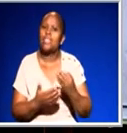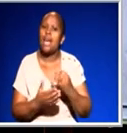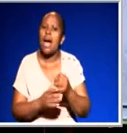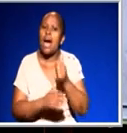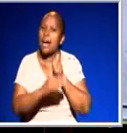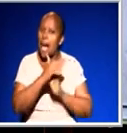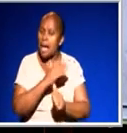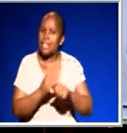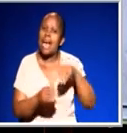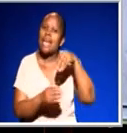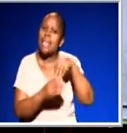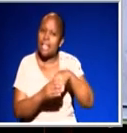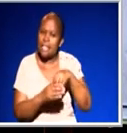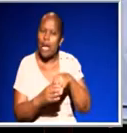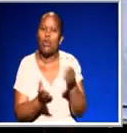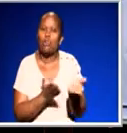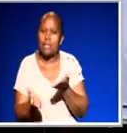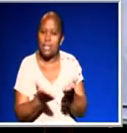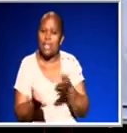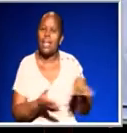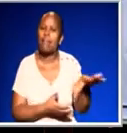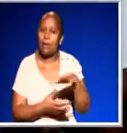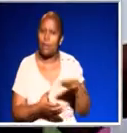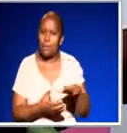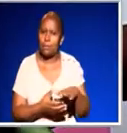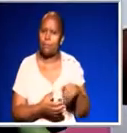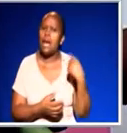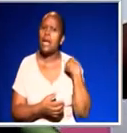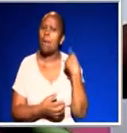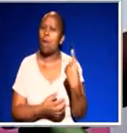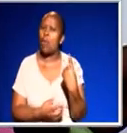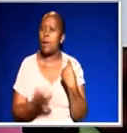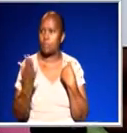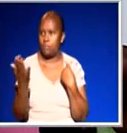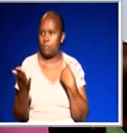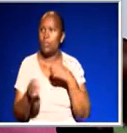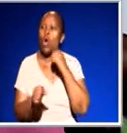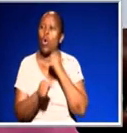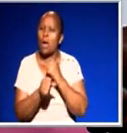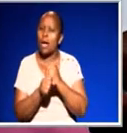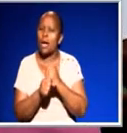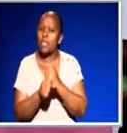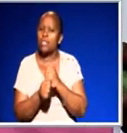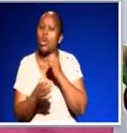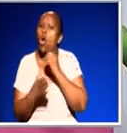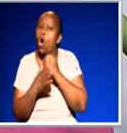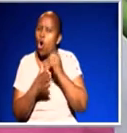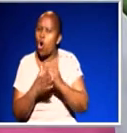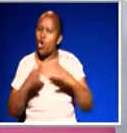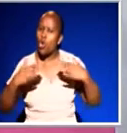internal business environment. And factor number one is workers or